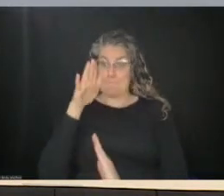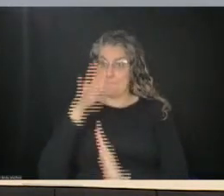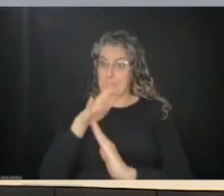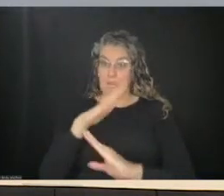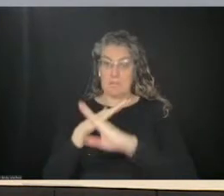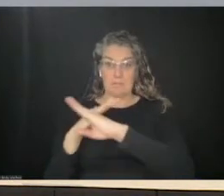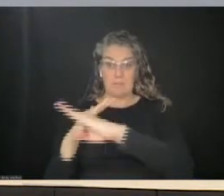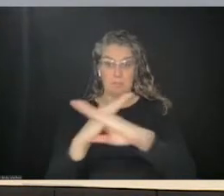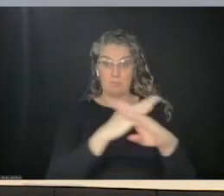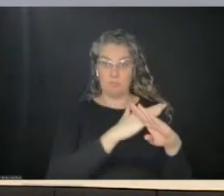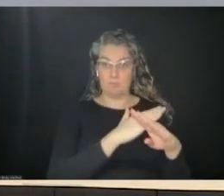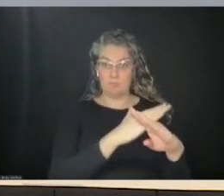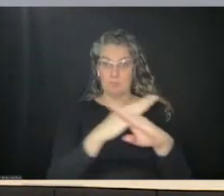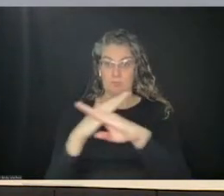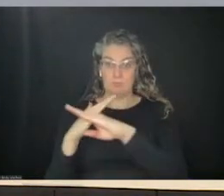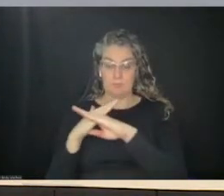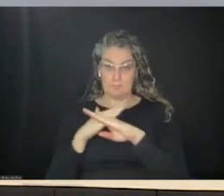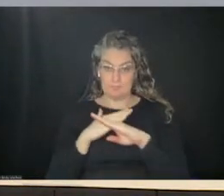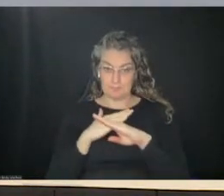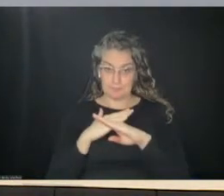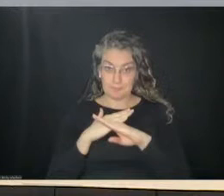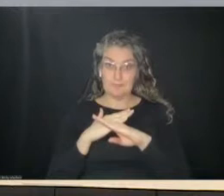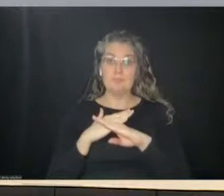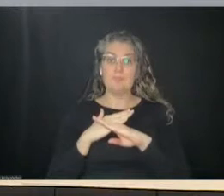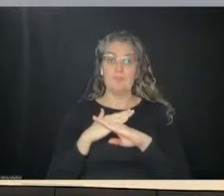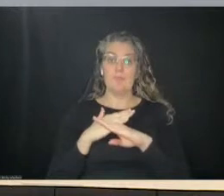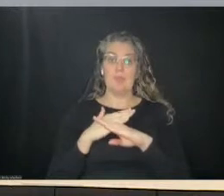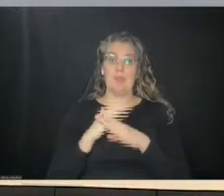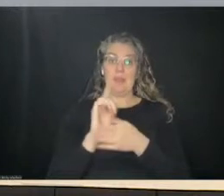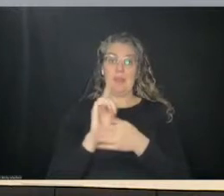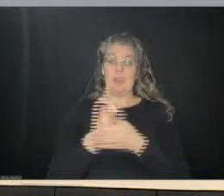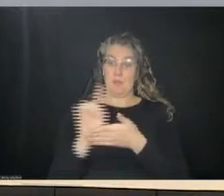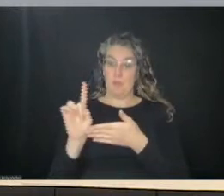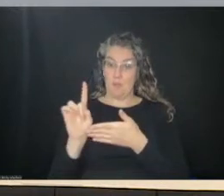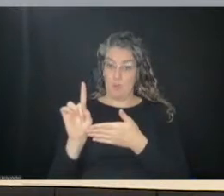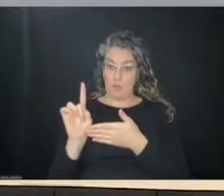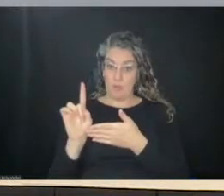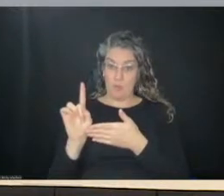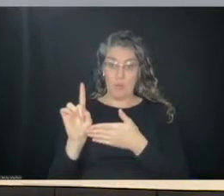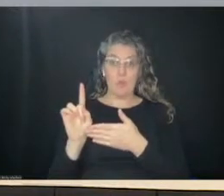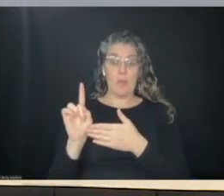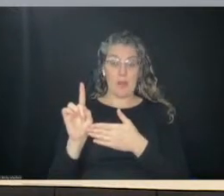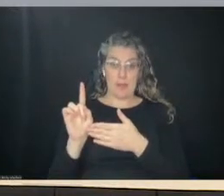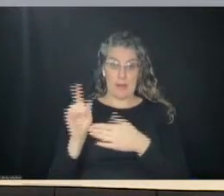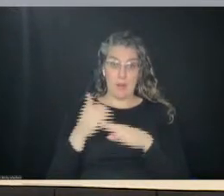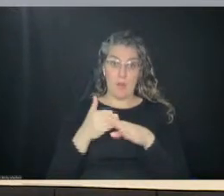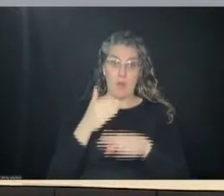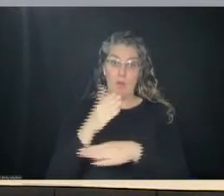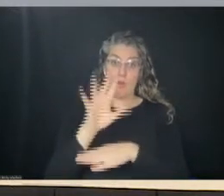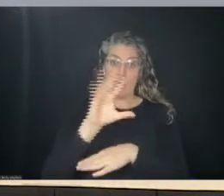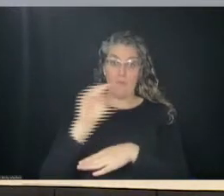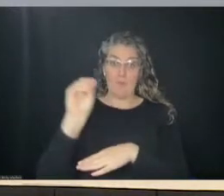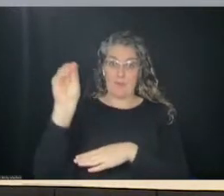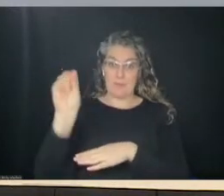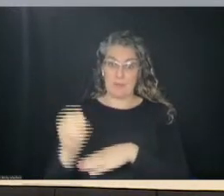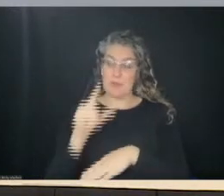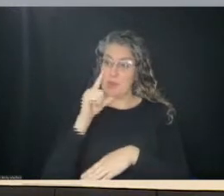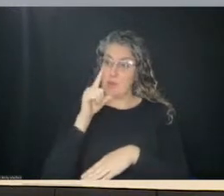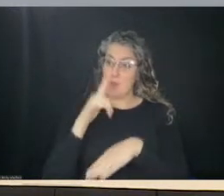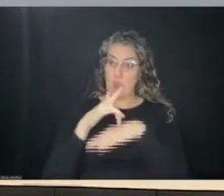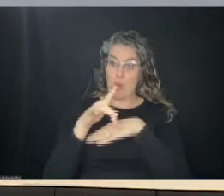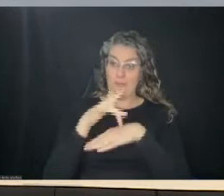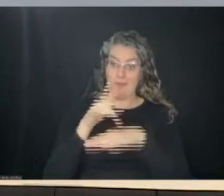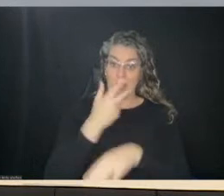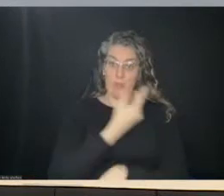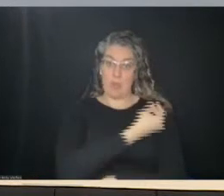COVID-19. Within the last week, we surpassed an important milestone when over 50% of the eligible population